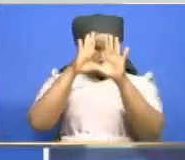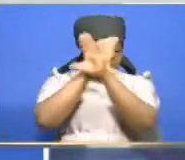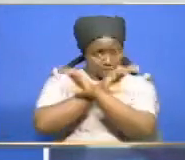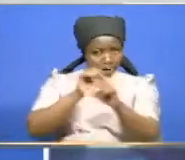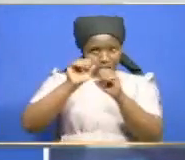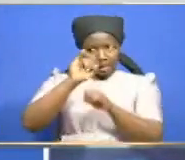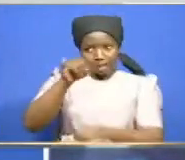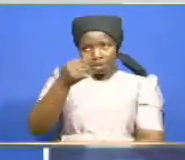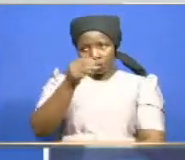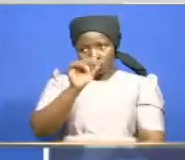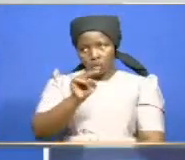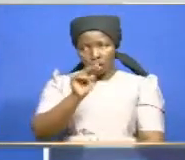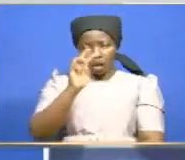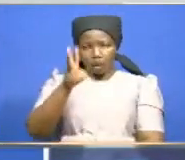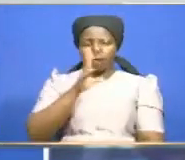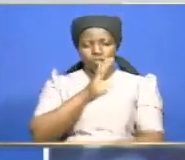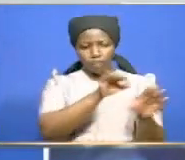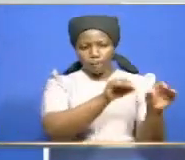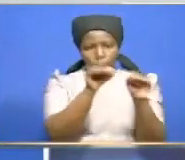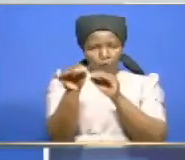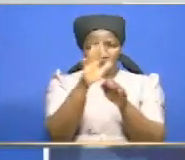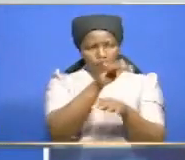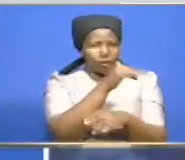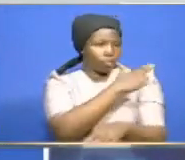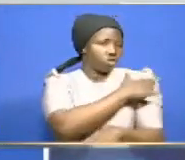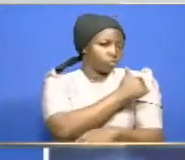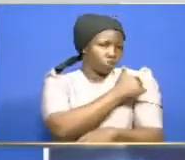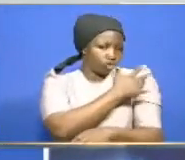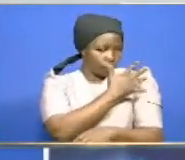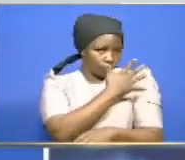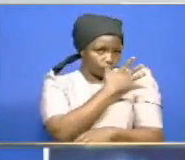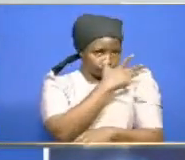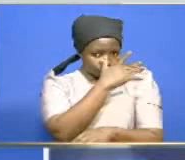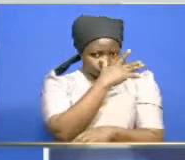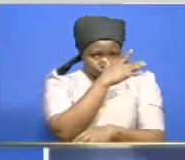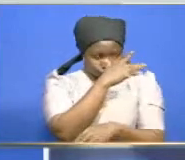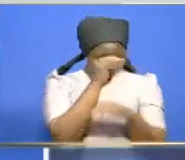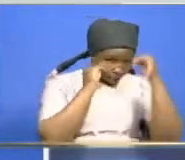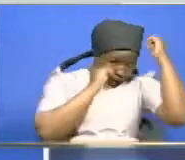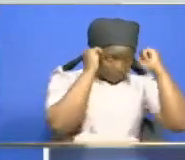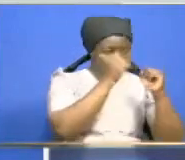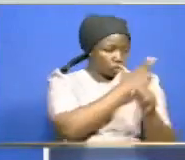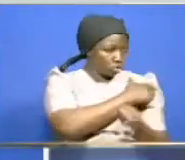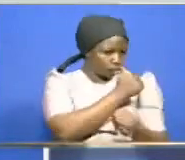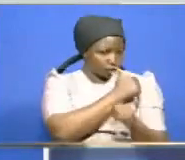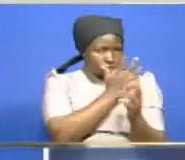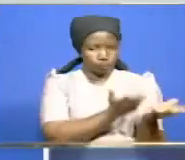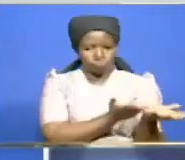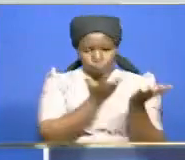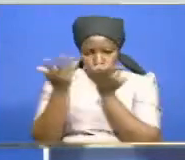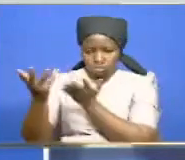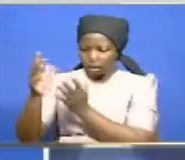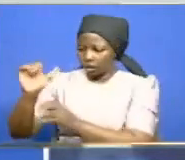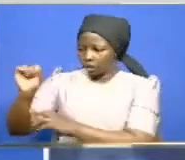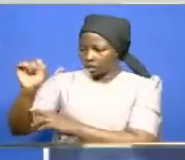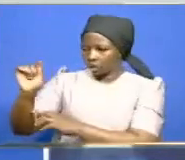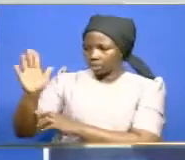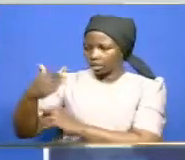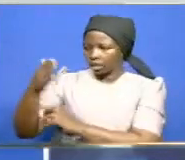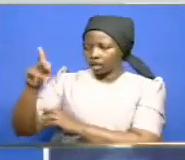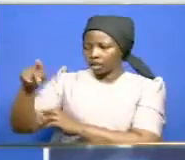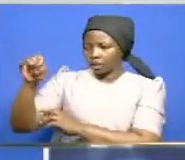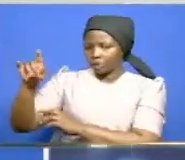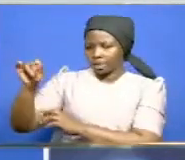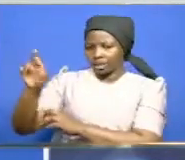utatolewa hospitali ya jeshi Lugalo na kupelekwa katika kanisa la St. Peter pale Ustabei kwa ibada,